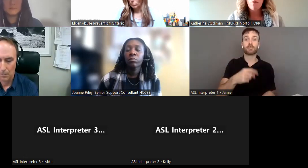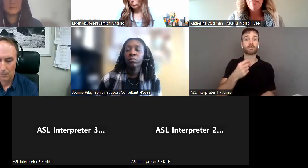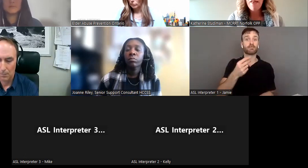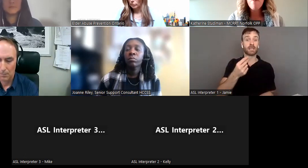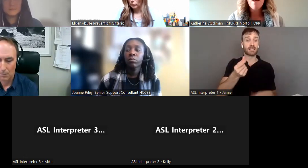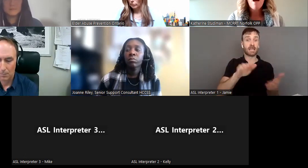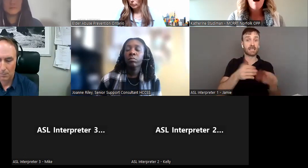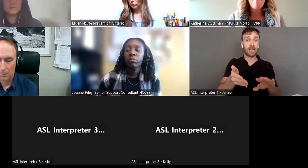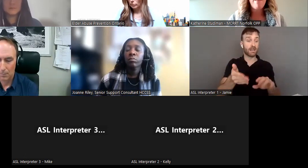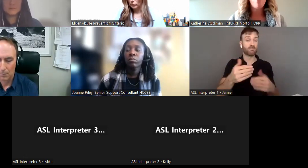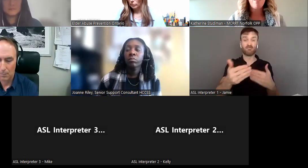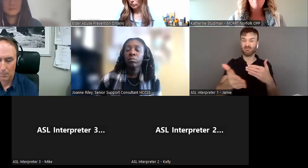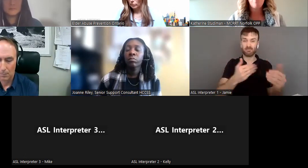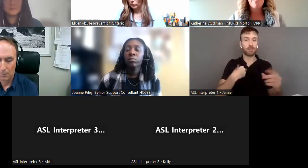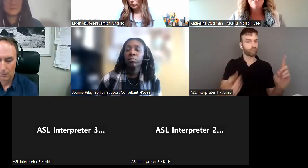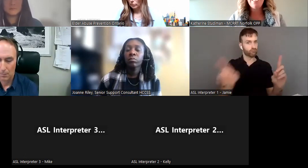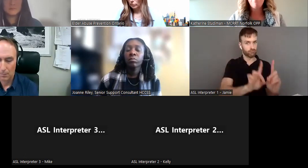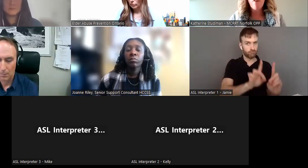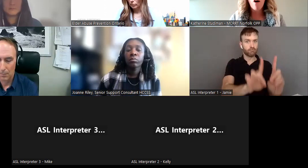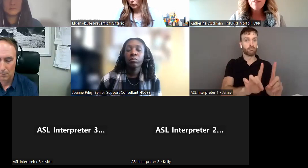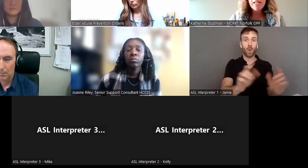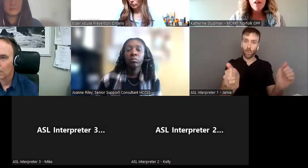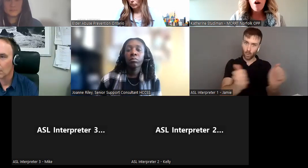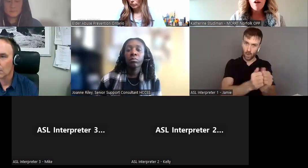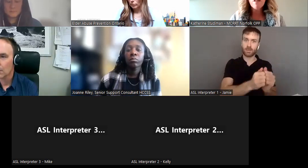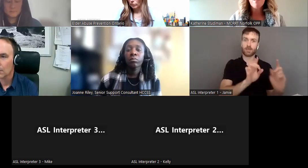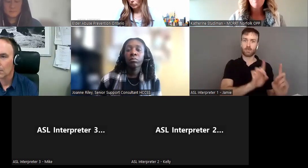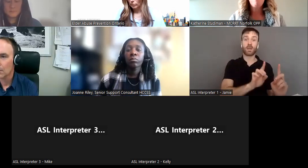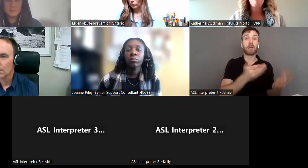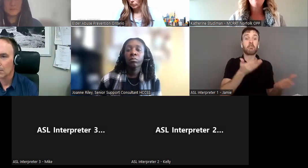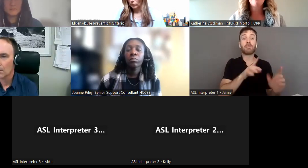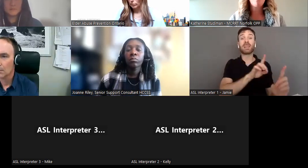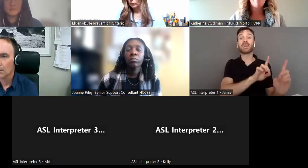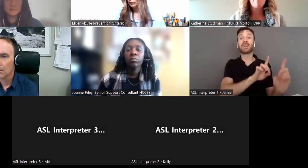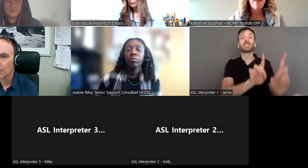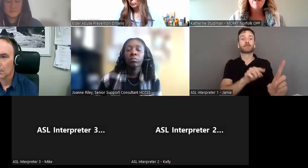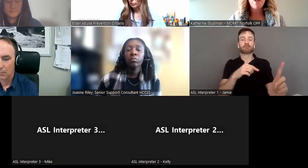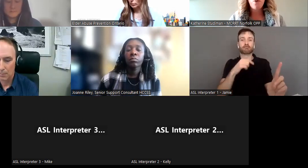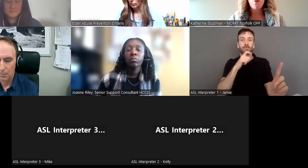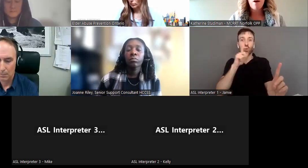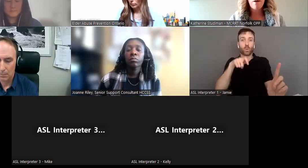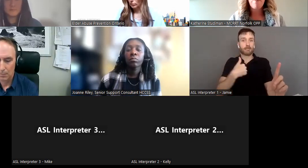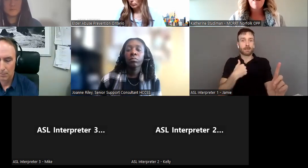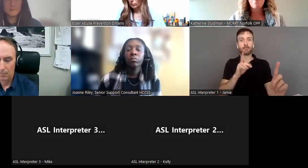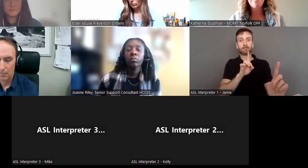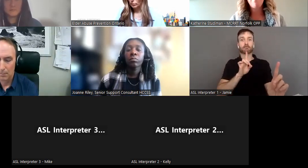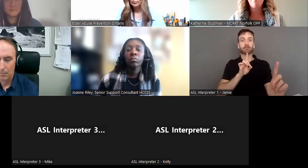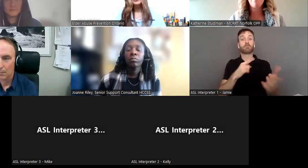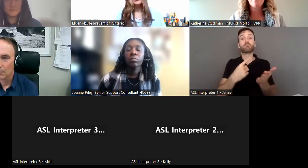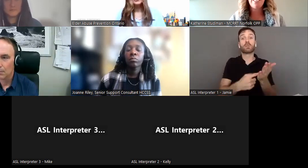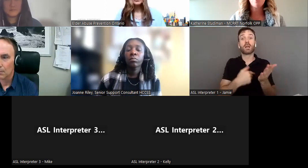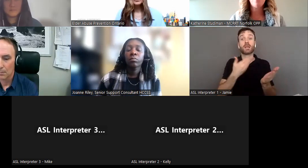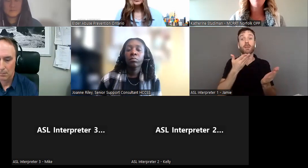those calls with them. I may not really be involved in the call, but sometimes I'm there to, at the end of